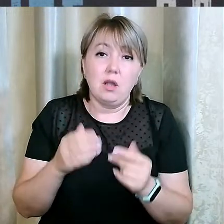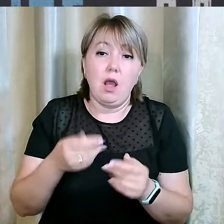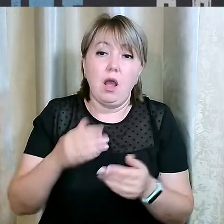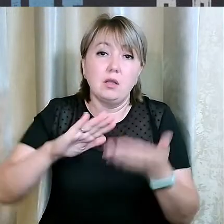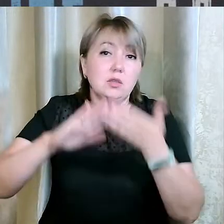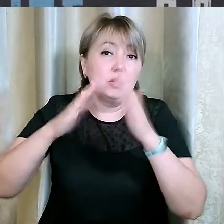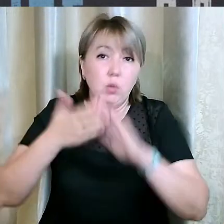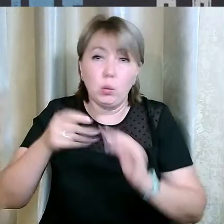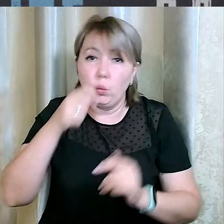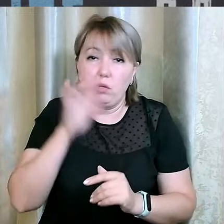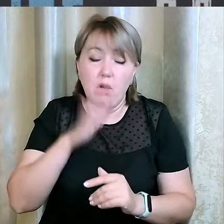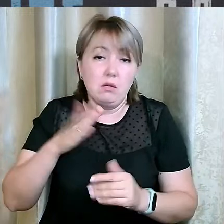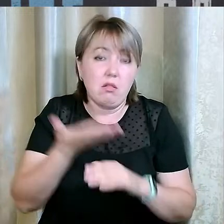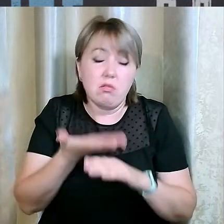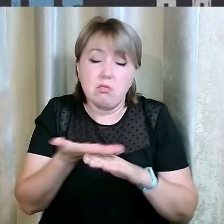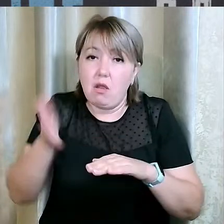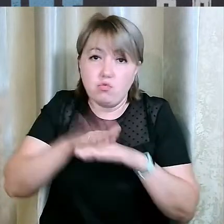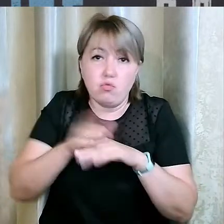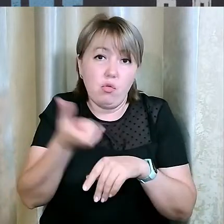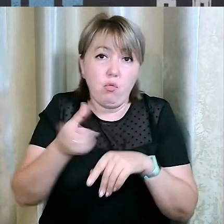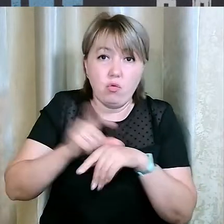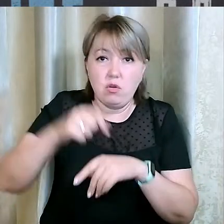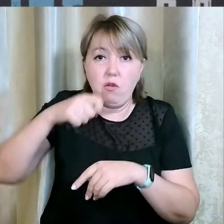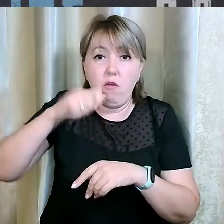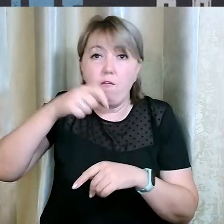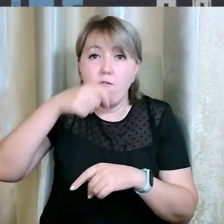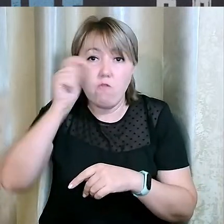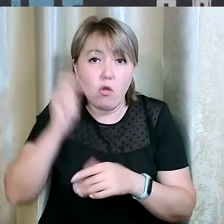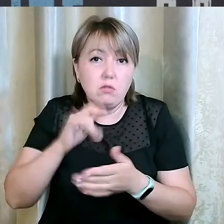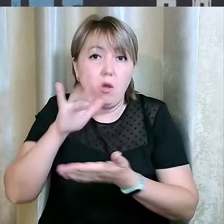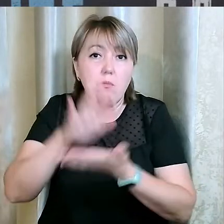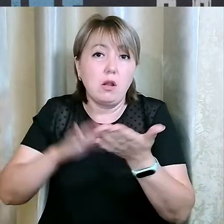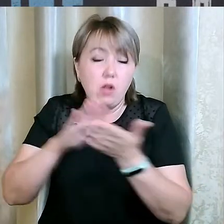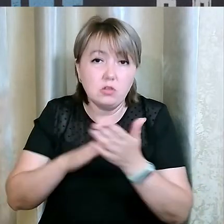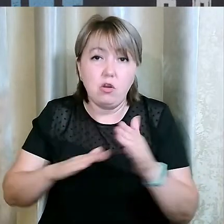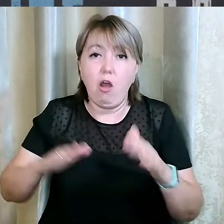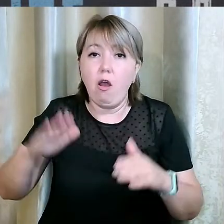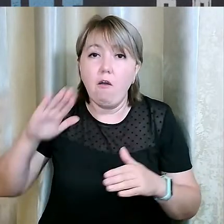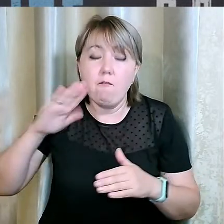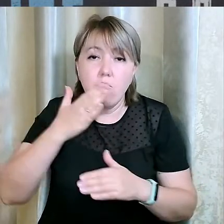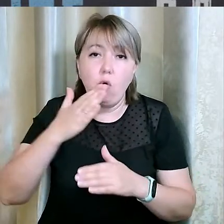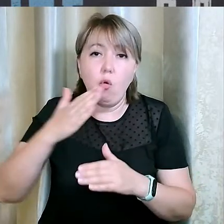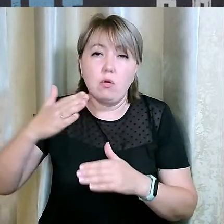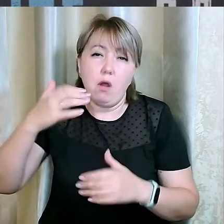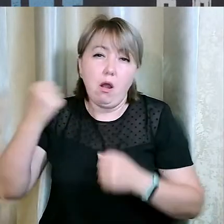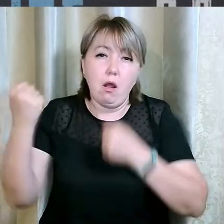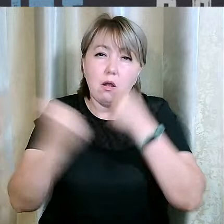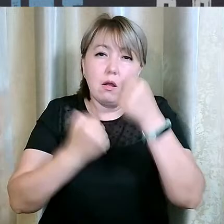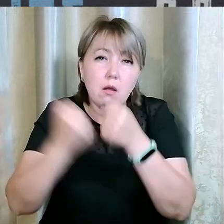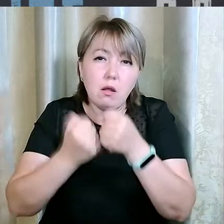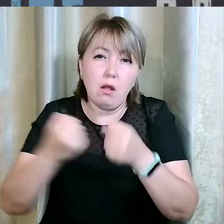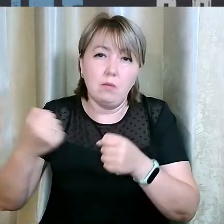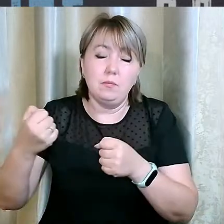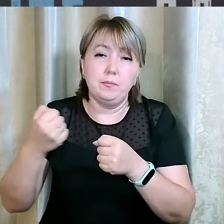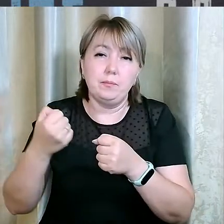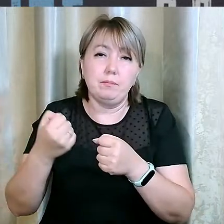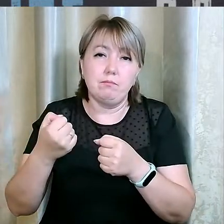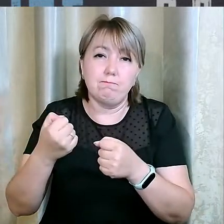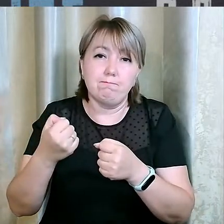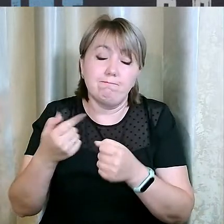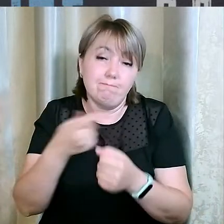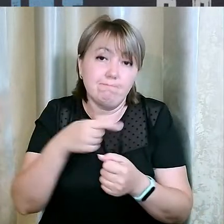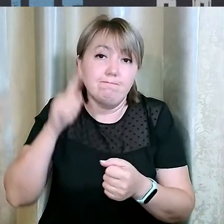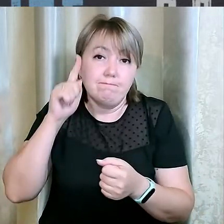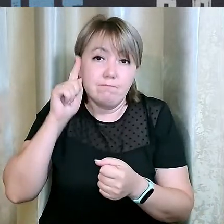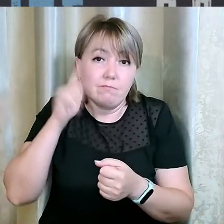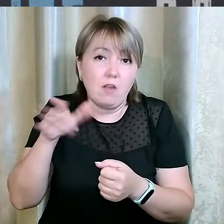preservation of the crop from fire. The situation in the country is dire even without this. During the harvest period, the